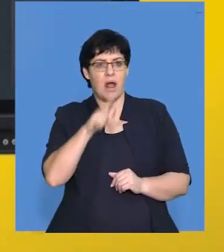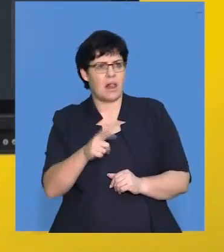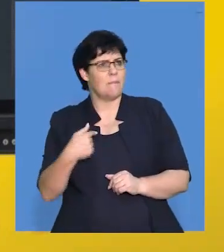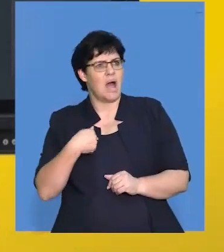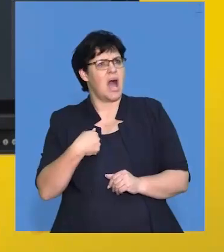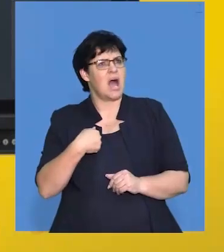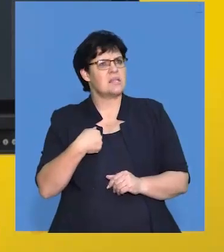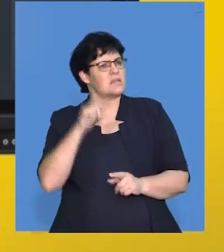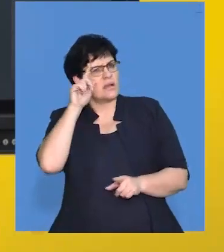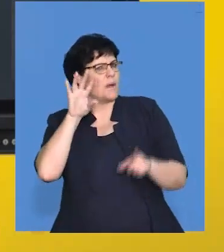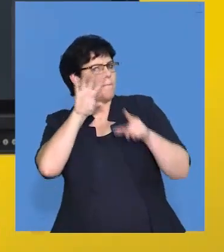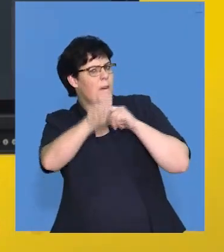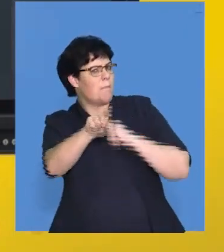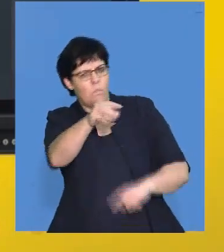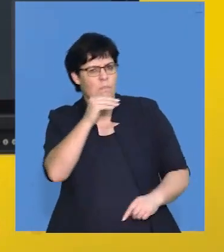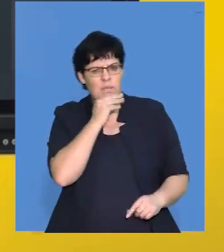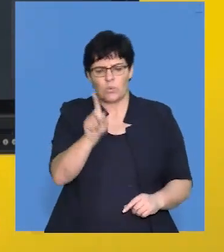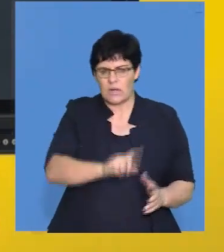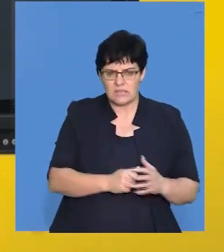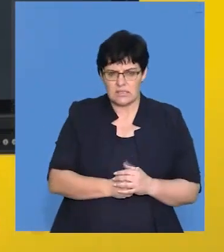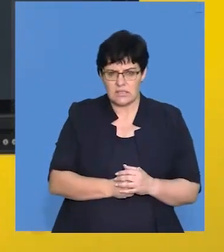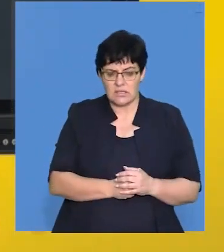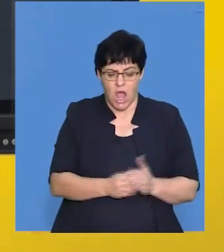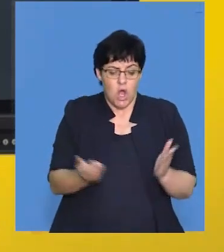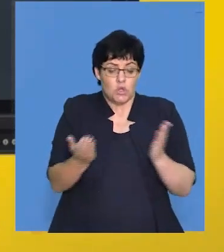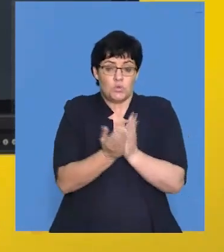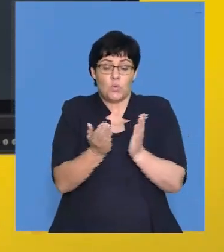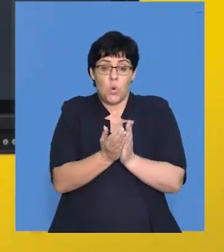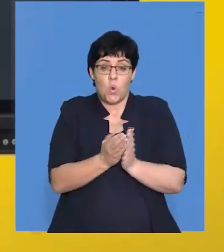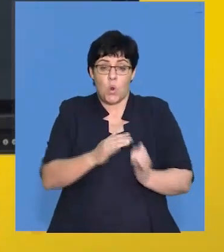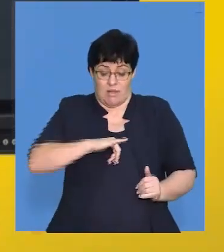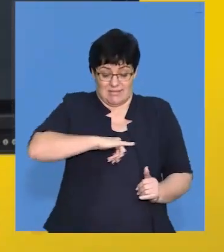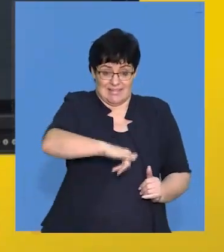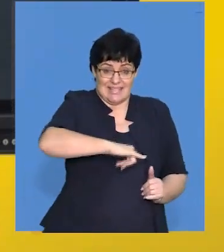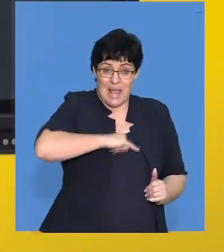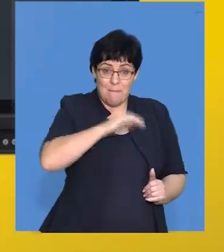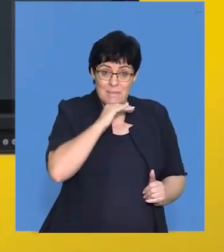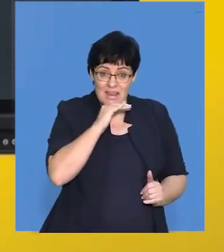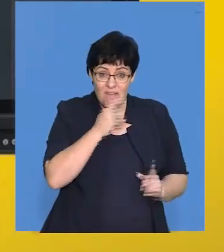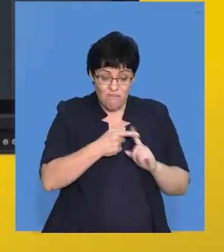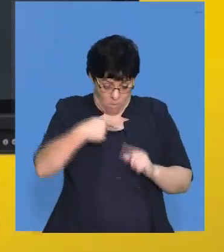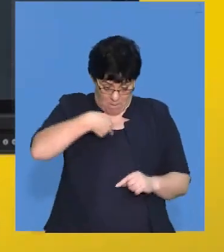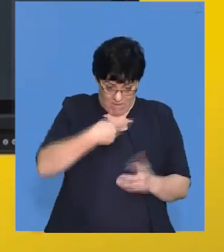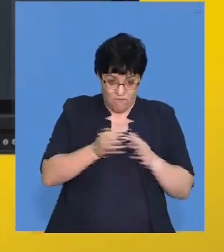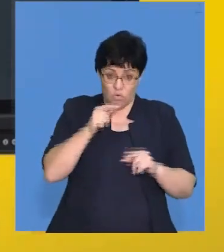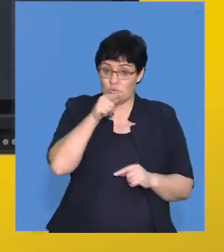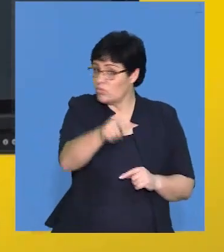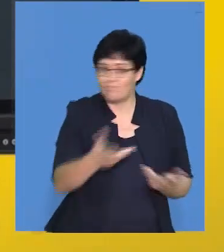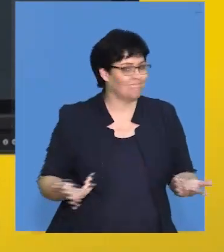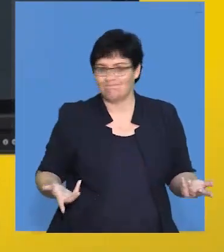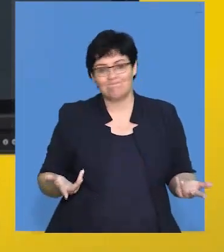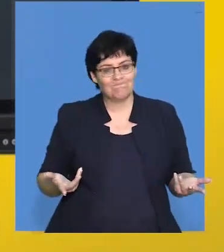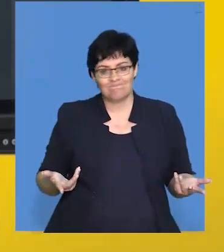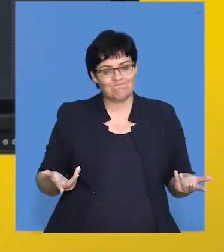to deduce what he means by school doesn't mean the same for us as it does